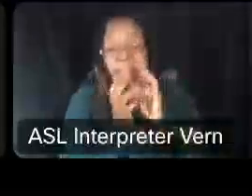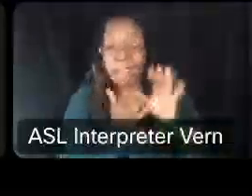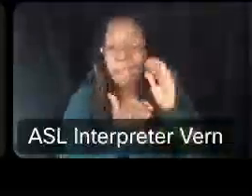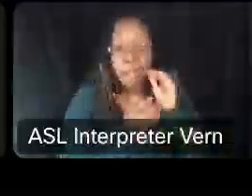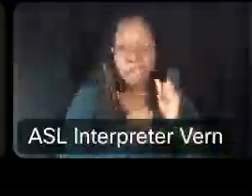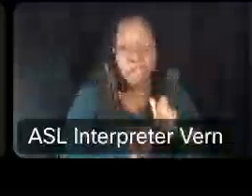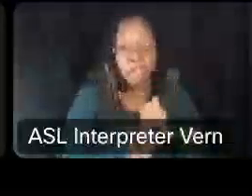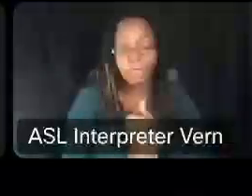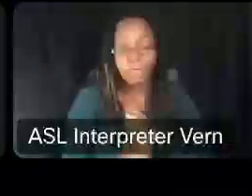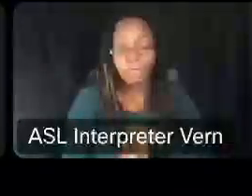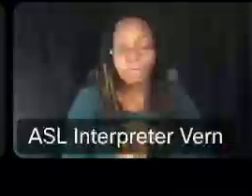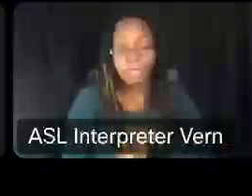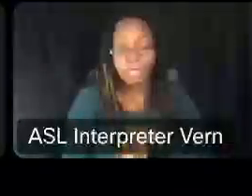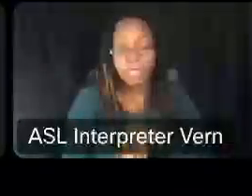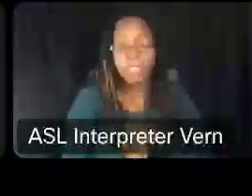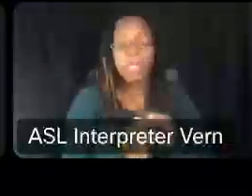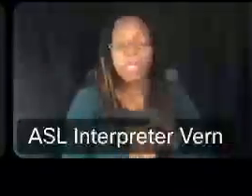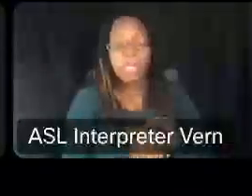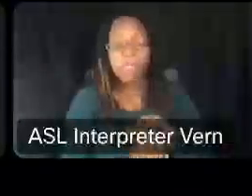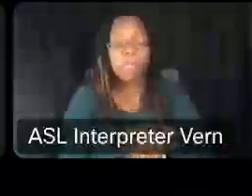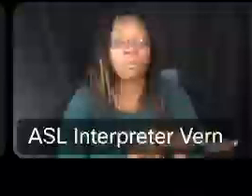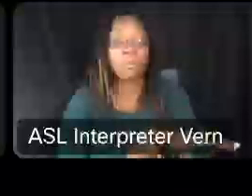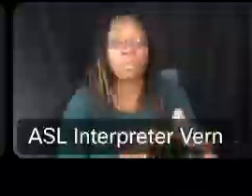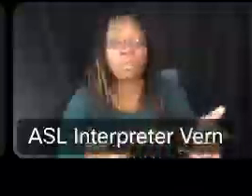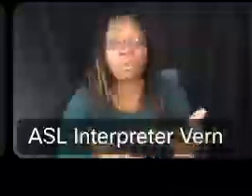has influenced of what it is today.